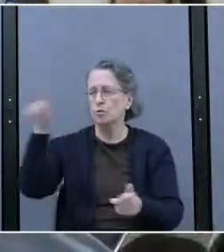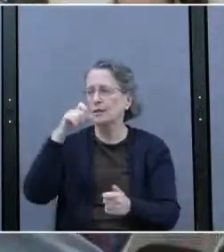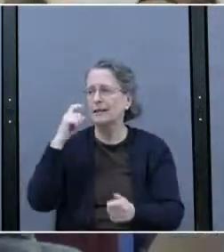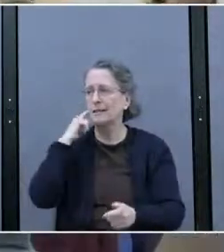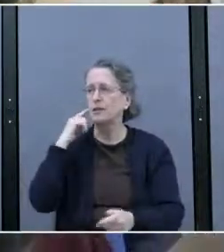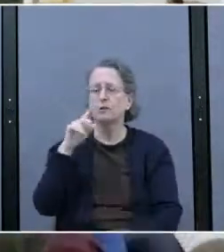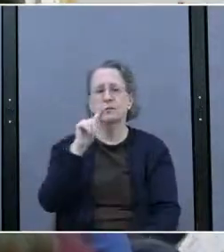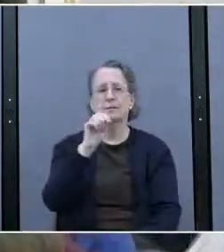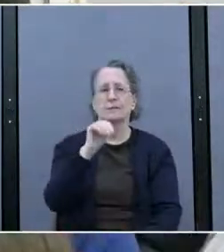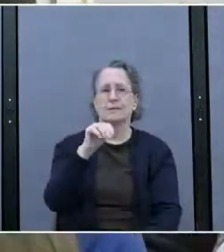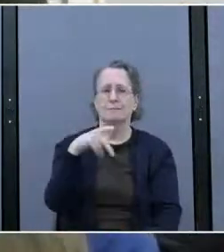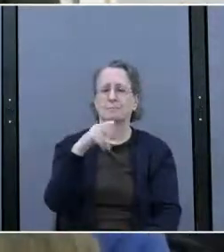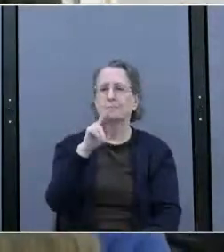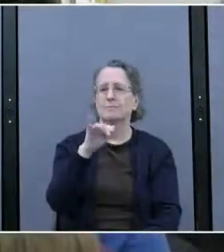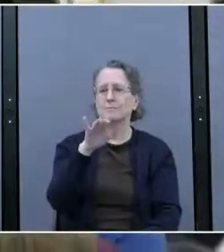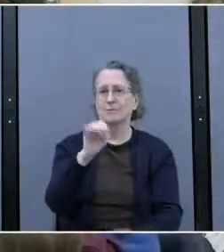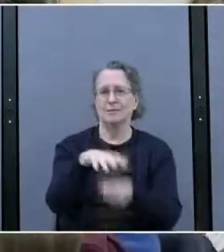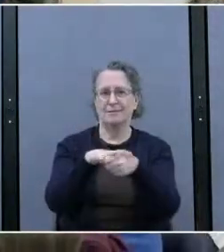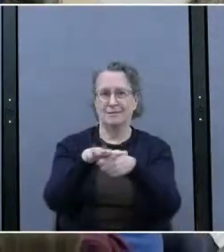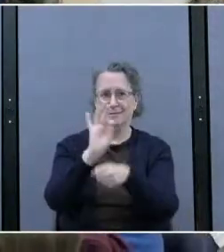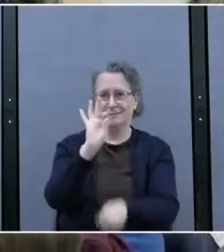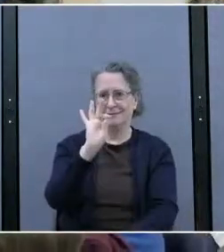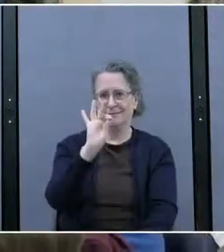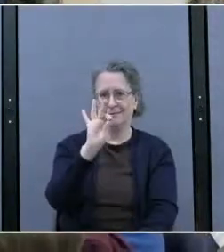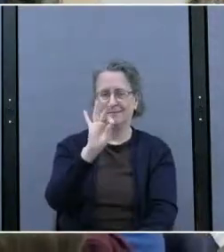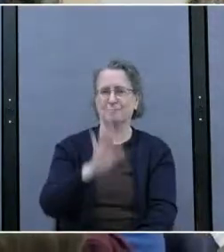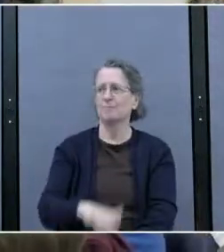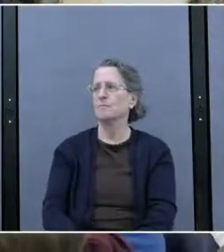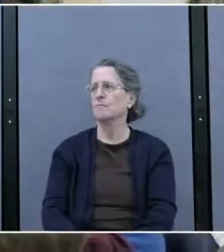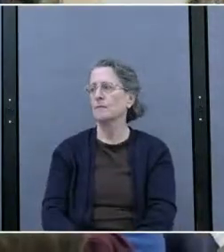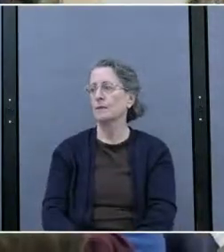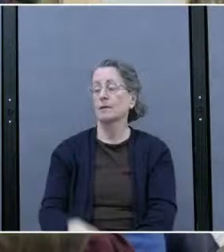Tom Franks, District 9. The